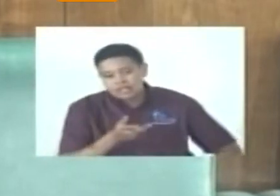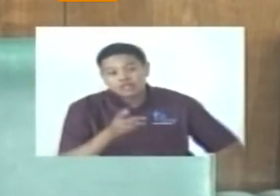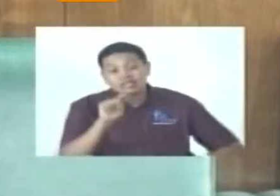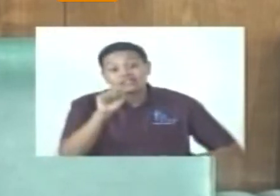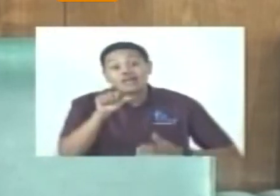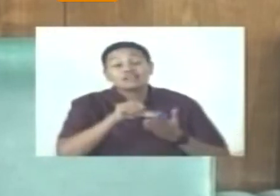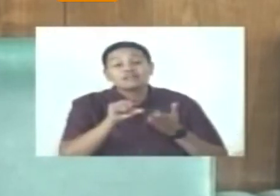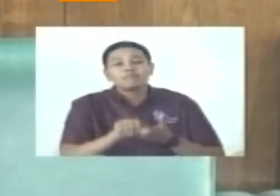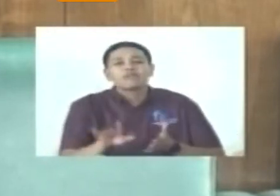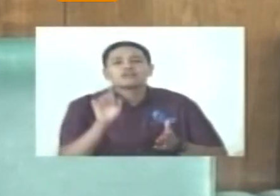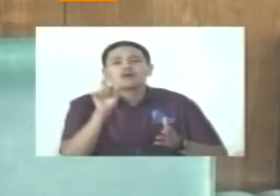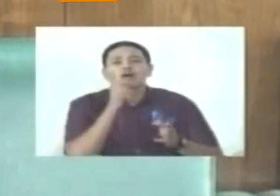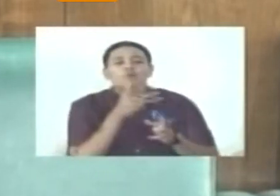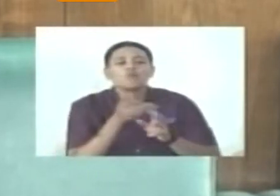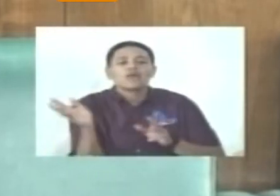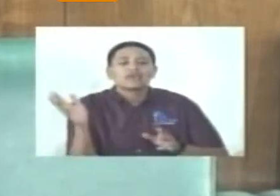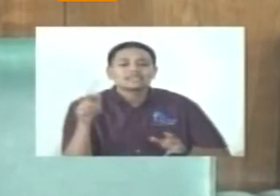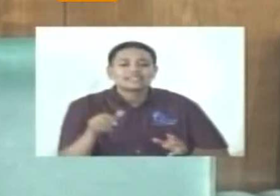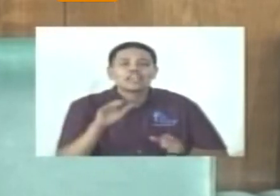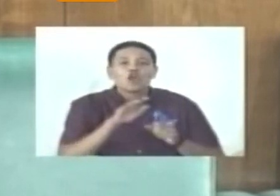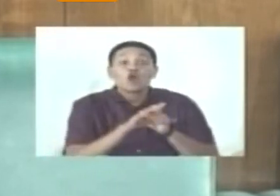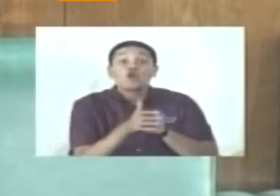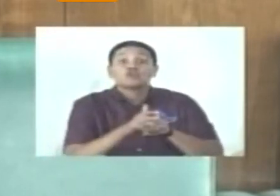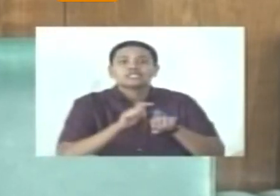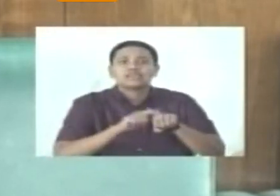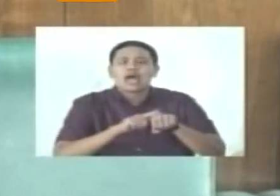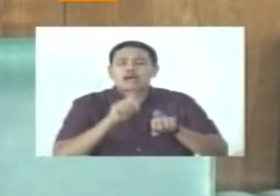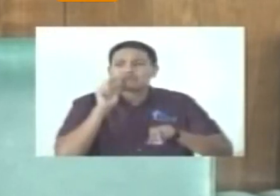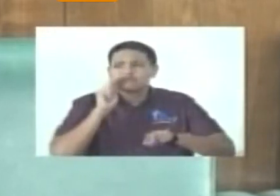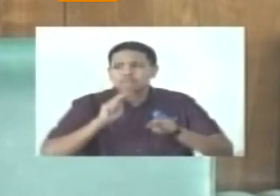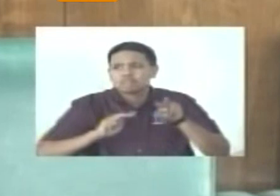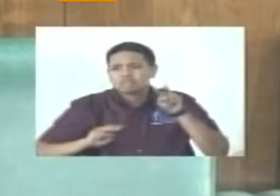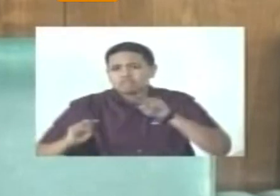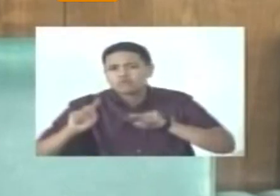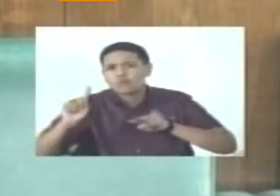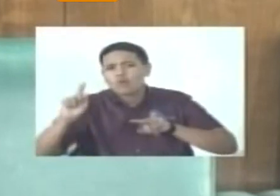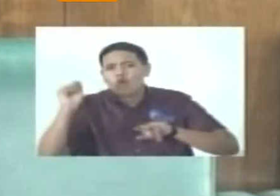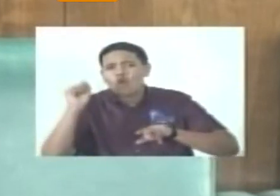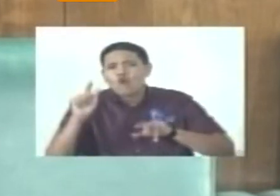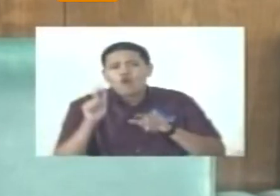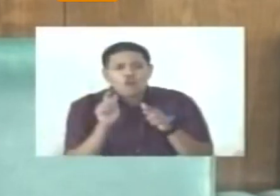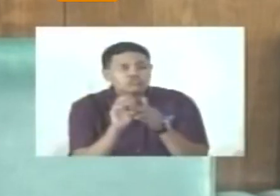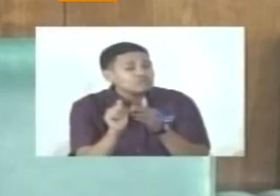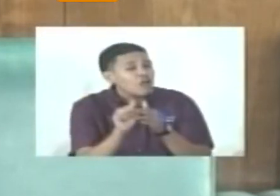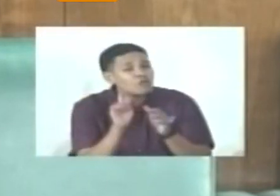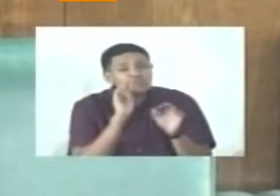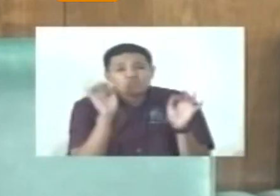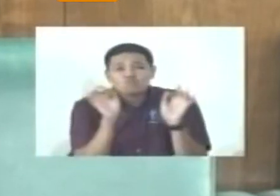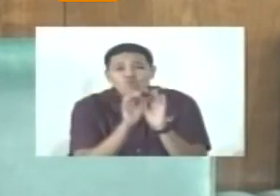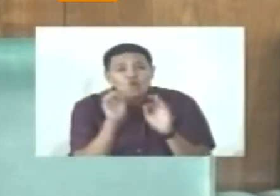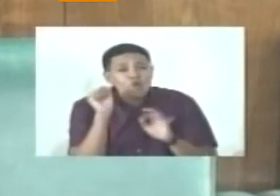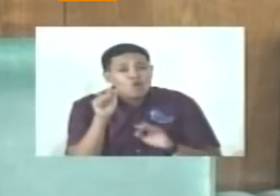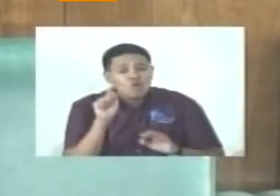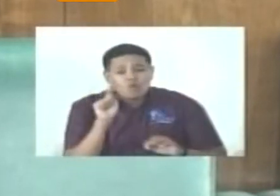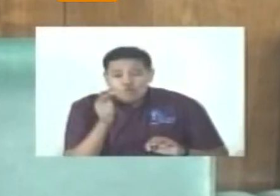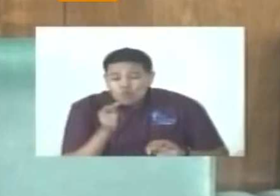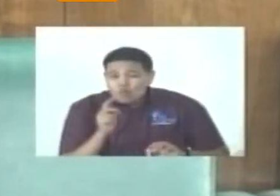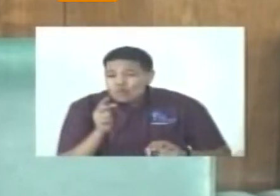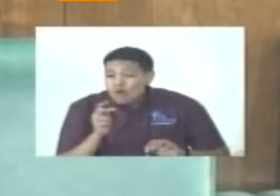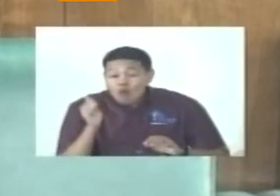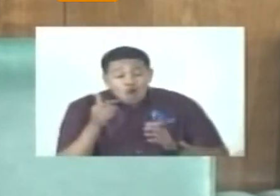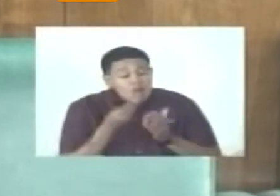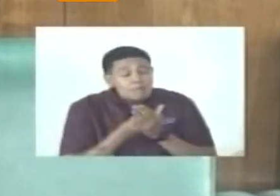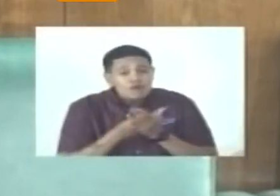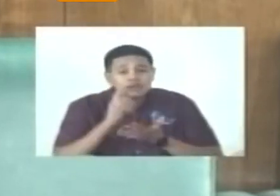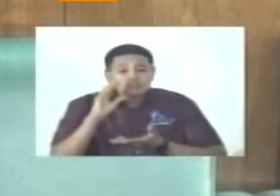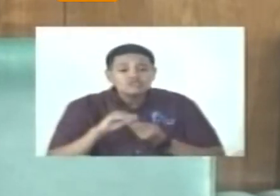this COVID period, we can see where every cent is needed for the health and education